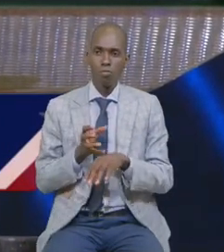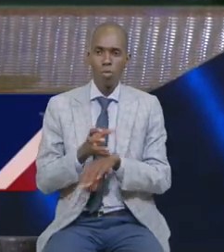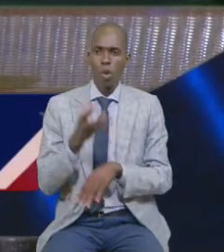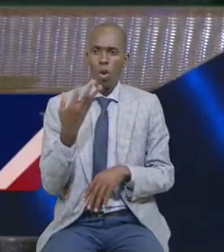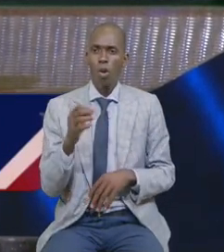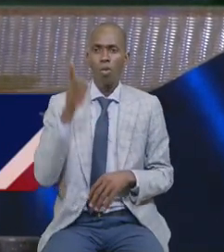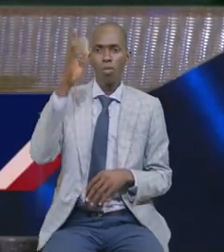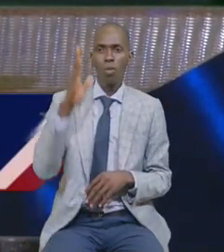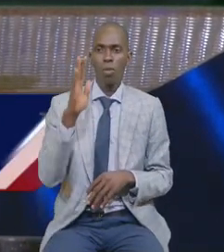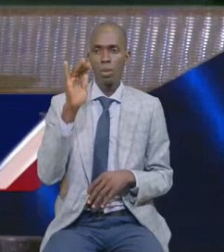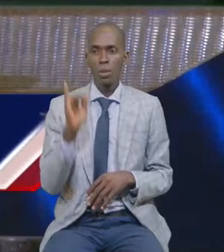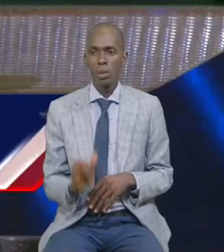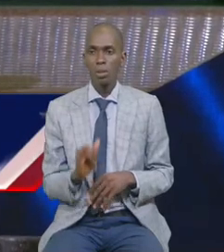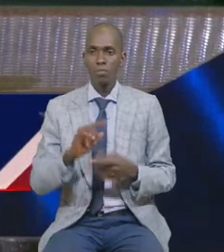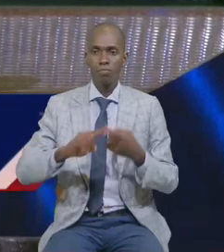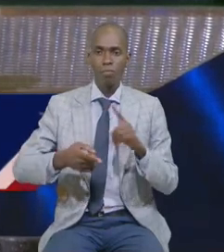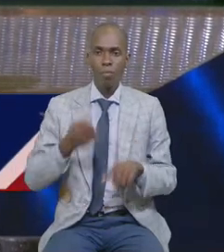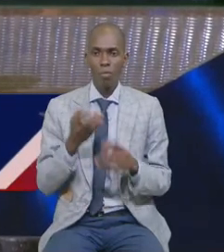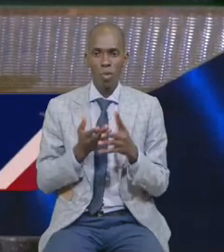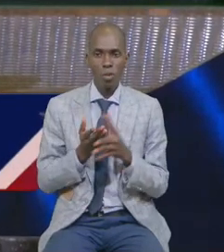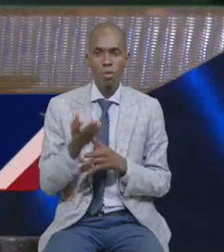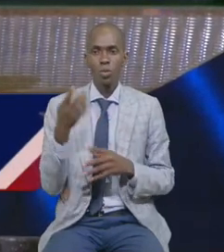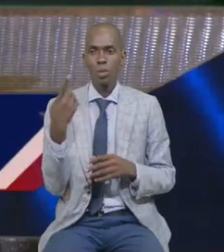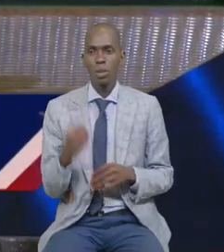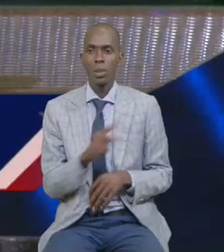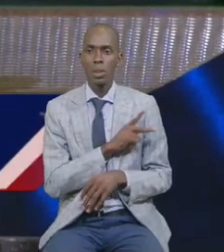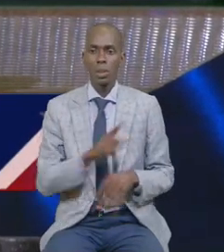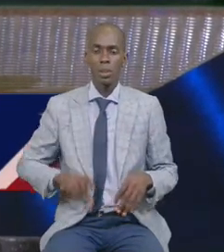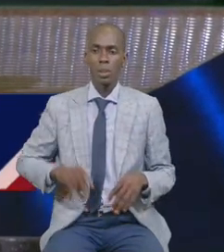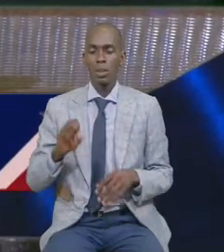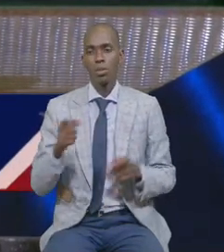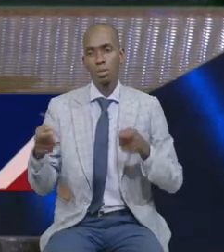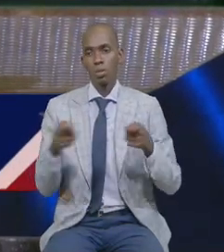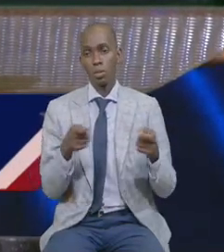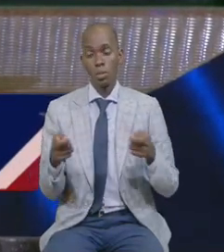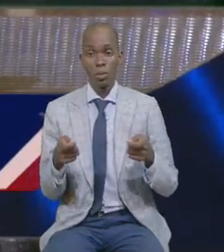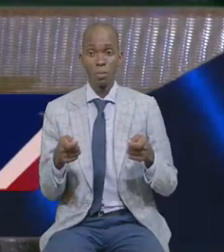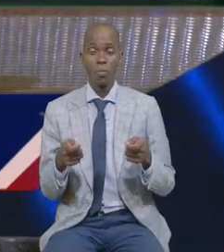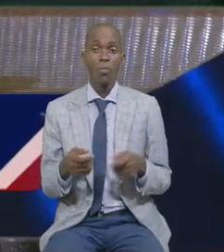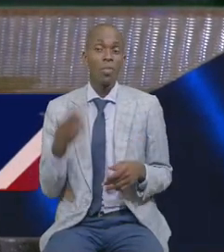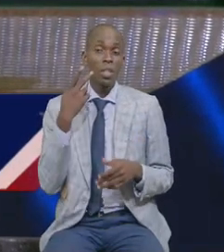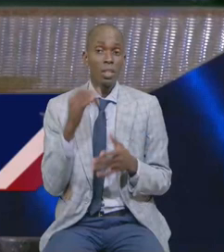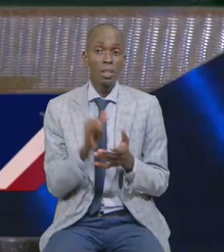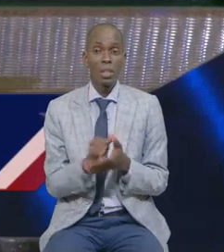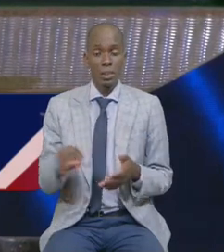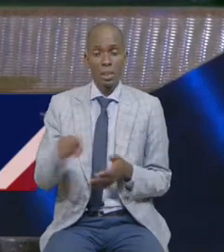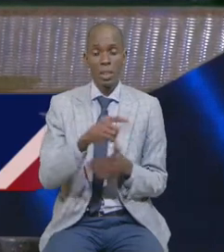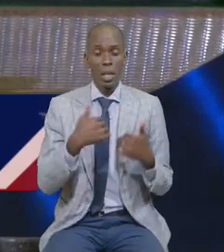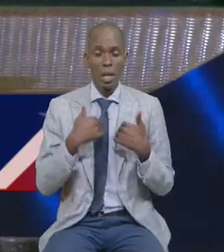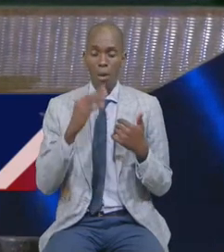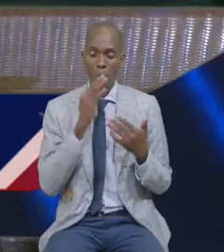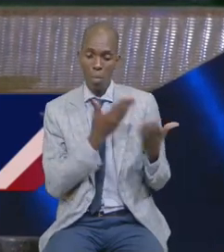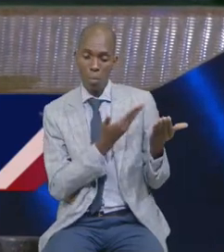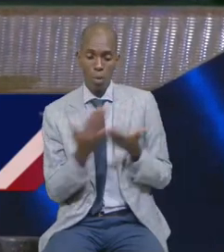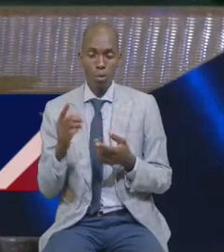domination. He said, no, they were his citizens now. They have been brought to Babylon. He had